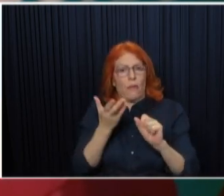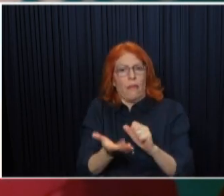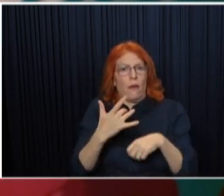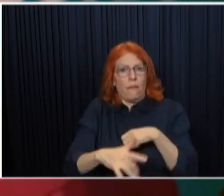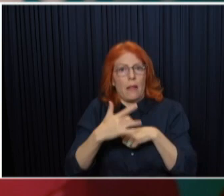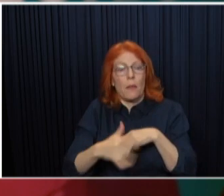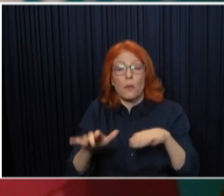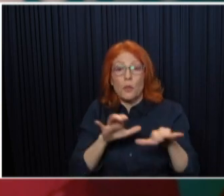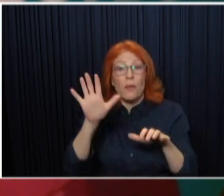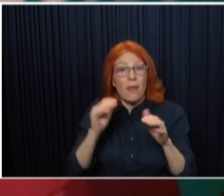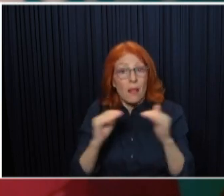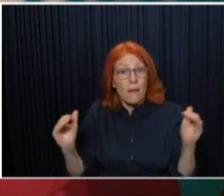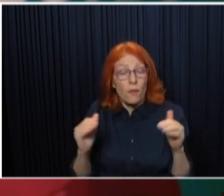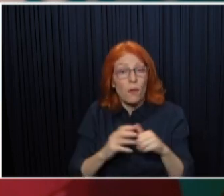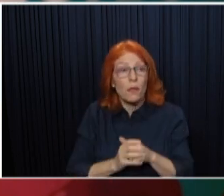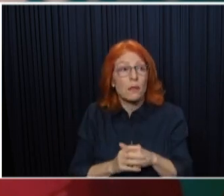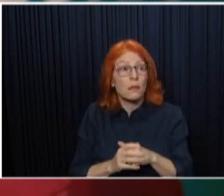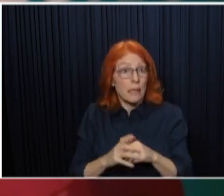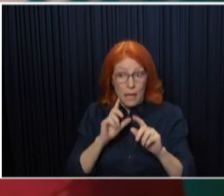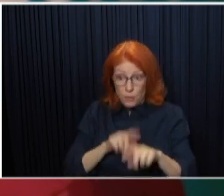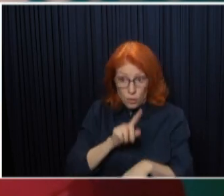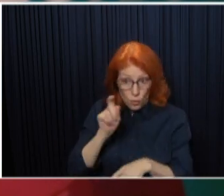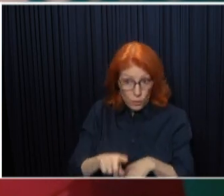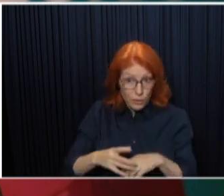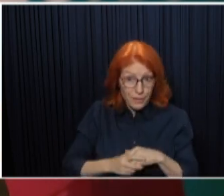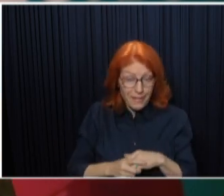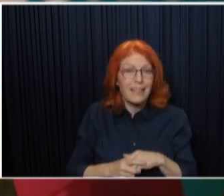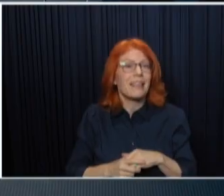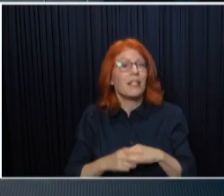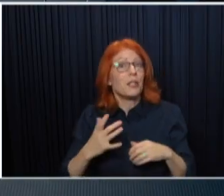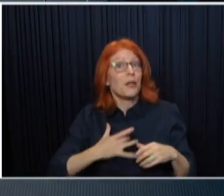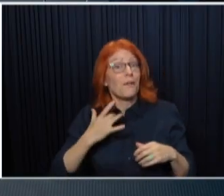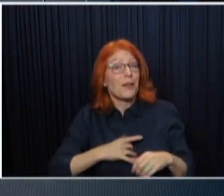those levels. Did I answer your question? Do